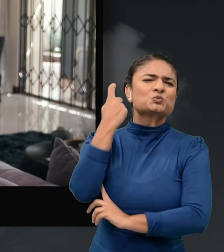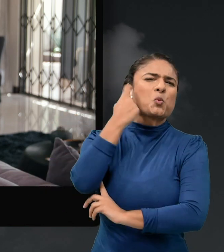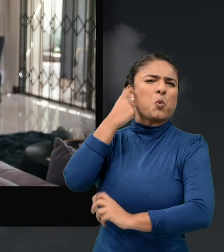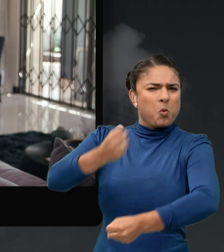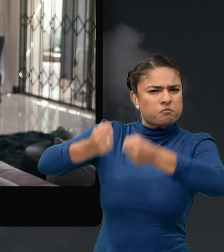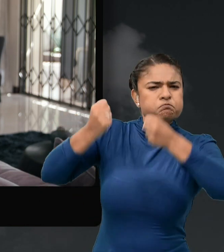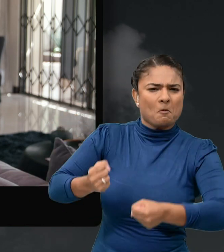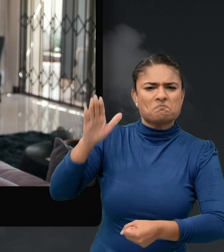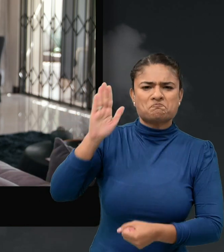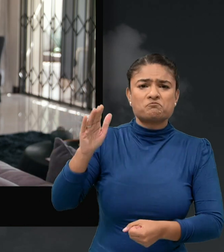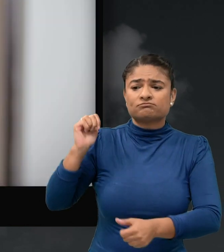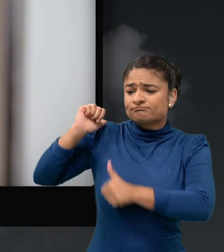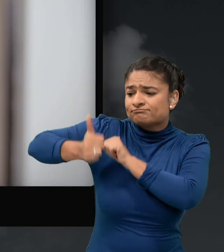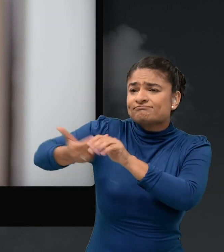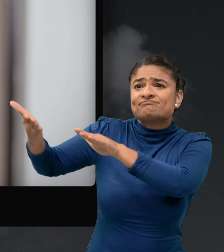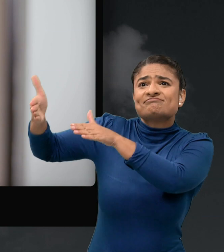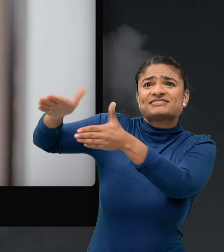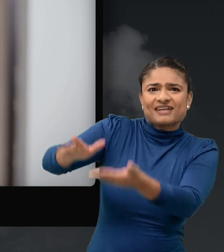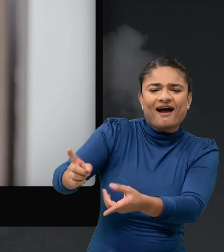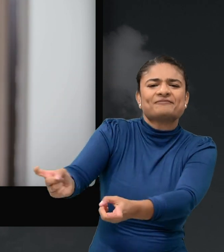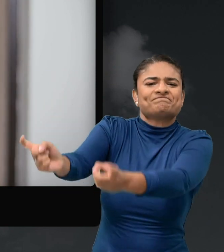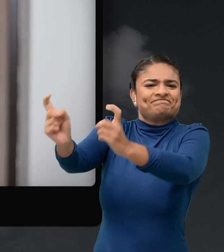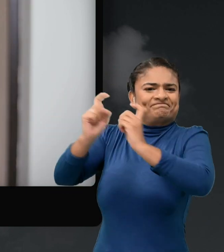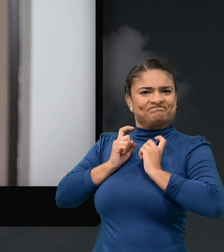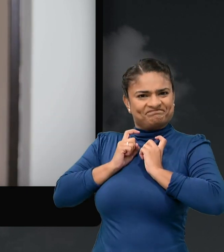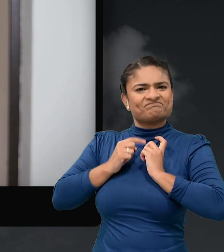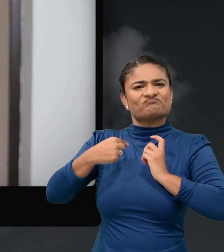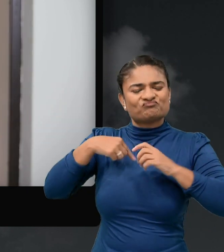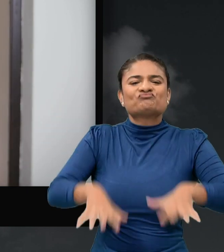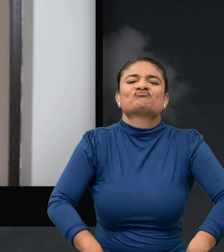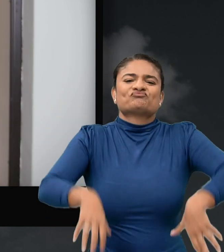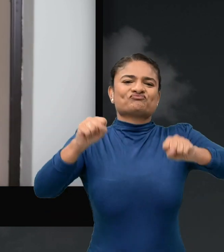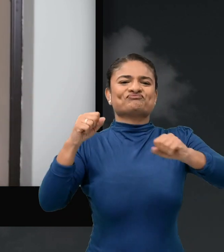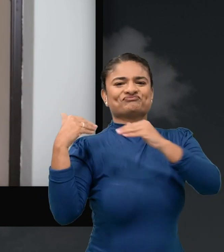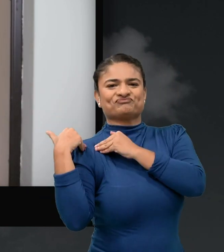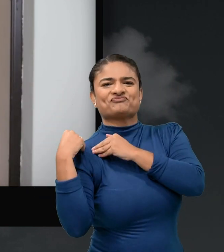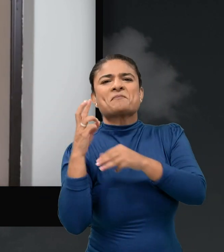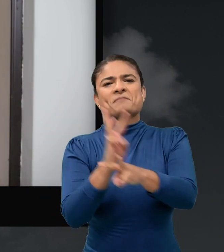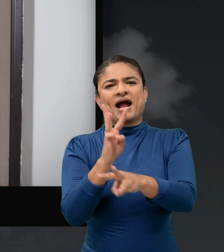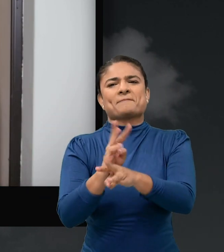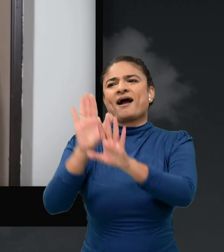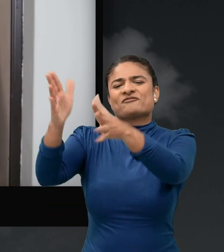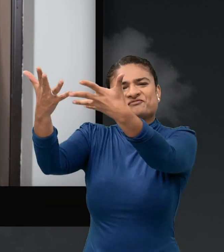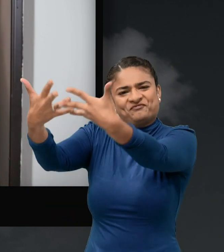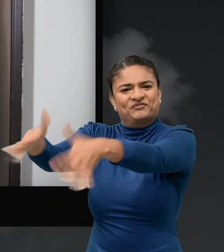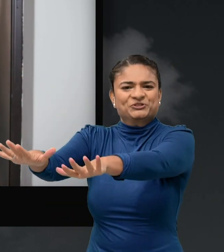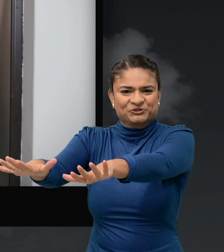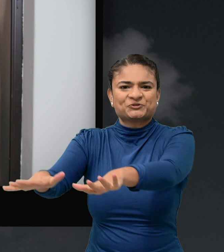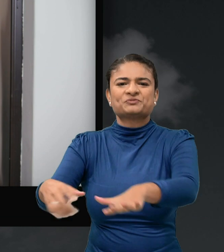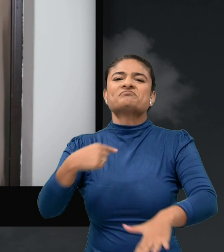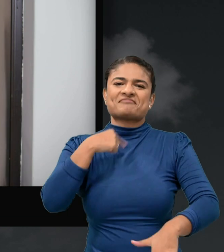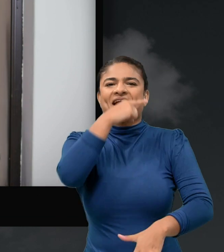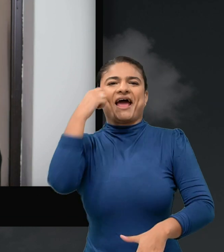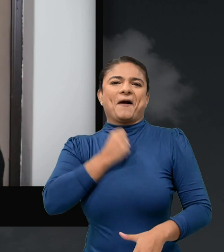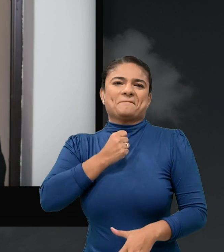So my mother was Zulu. She has since passed on, and after 7 children, she decided she had done